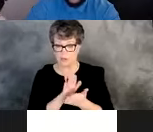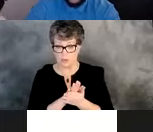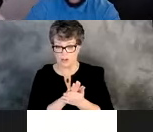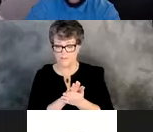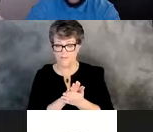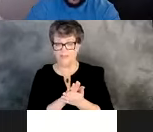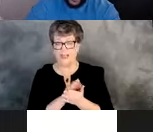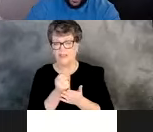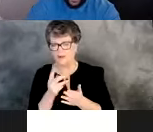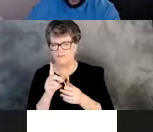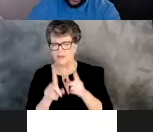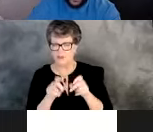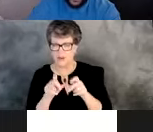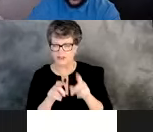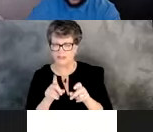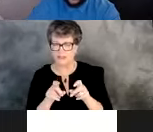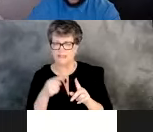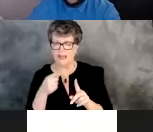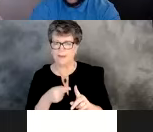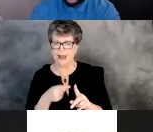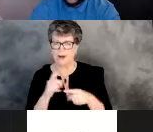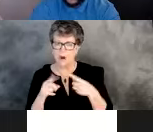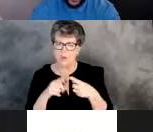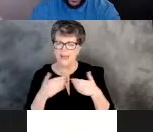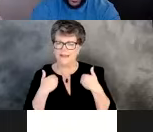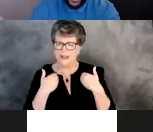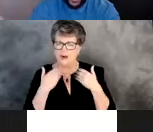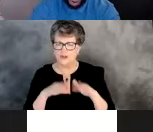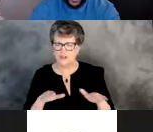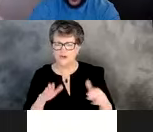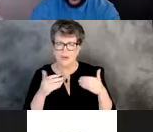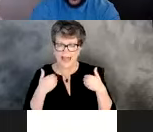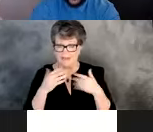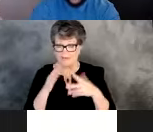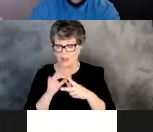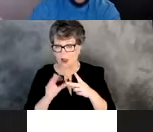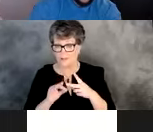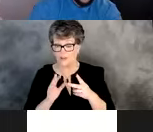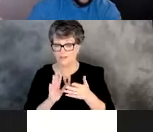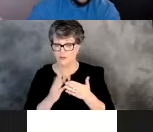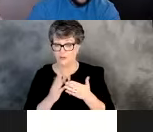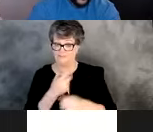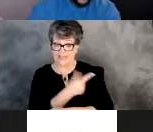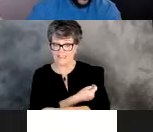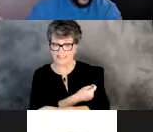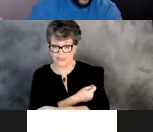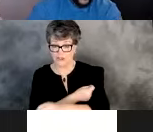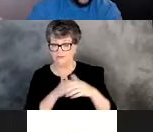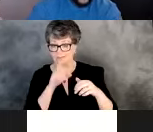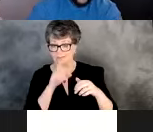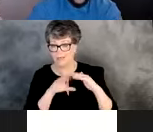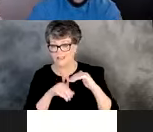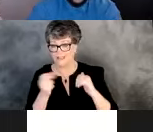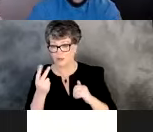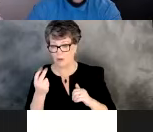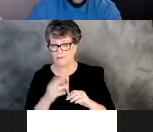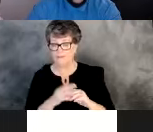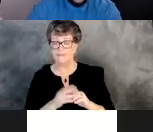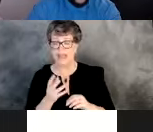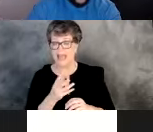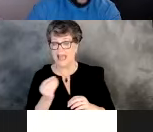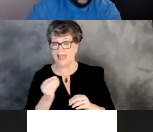are a few questions about when younger children will have the option to be vaccinated. And just the two